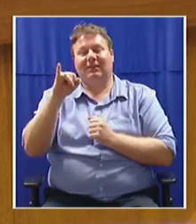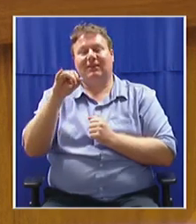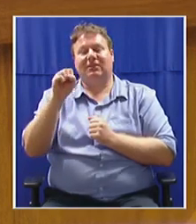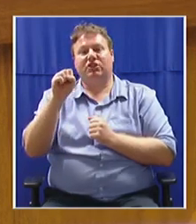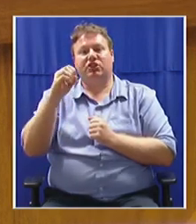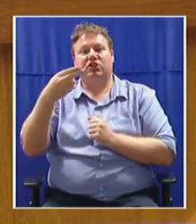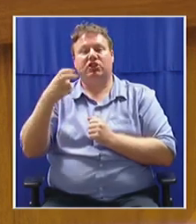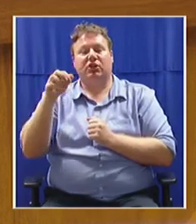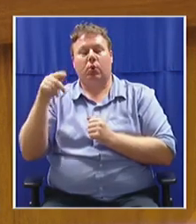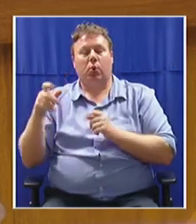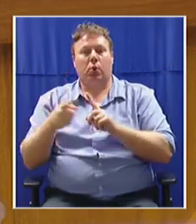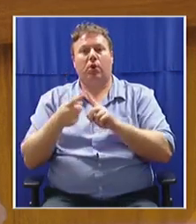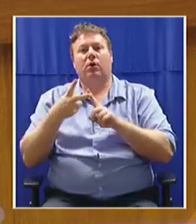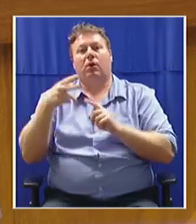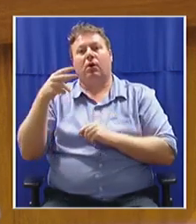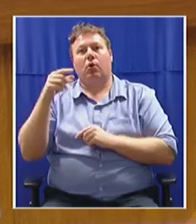Komane,